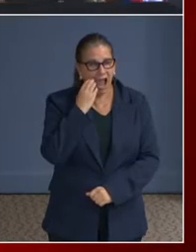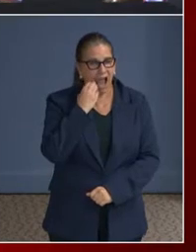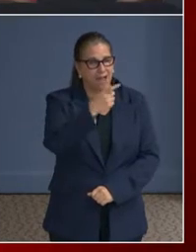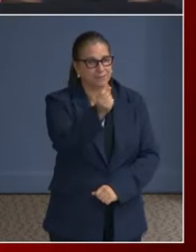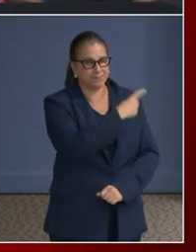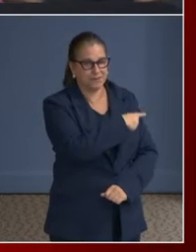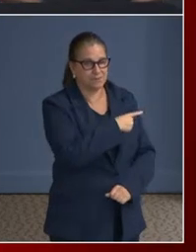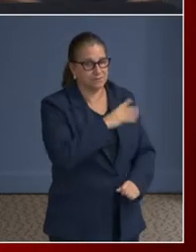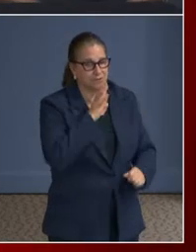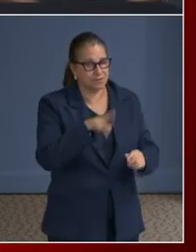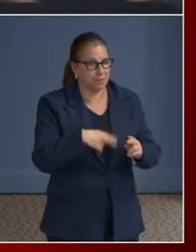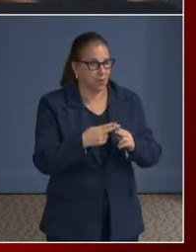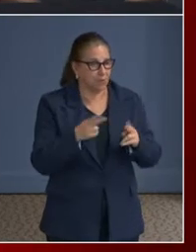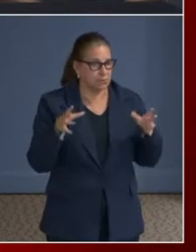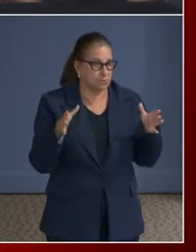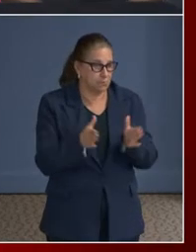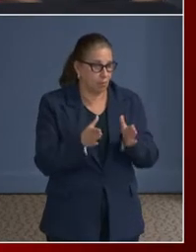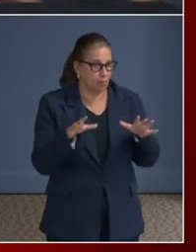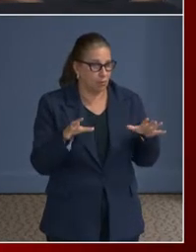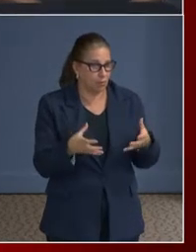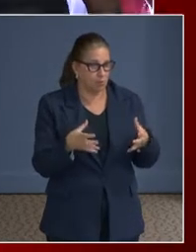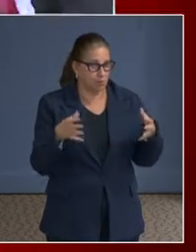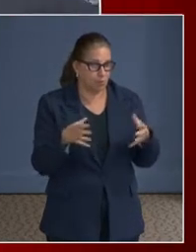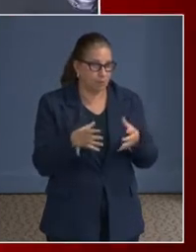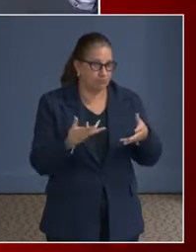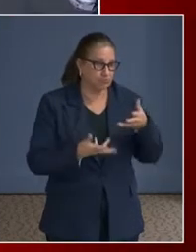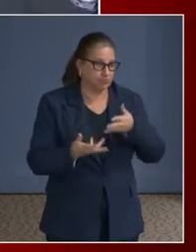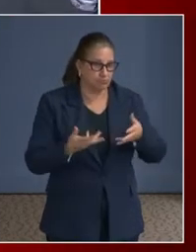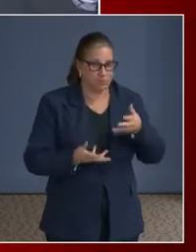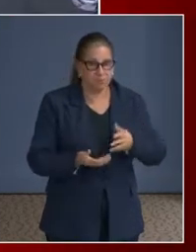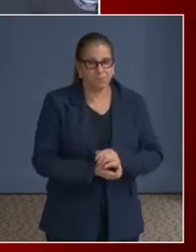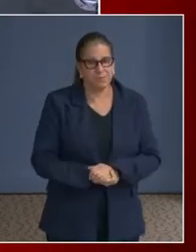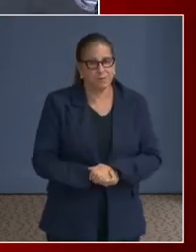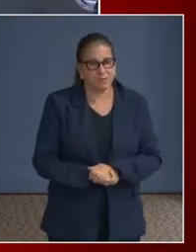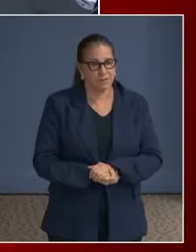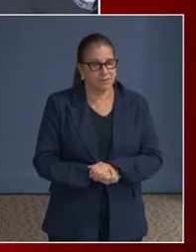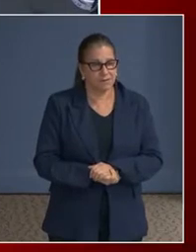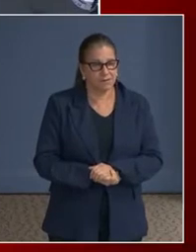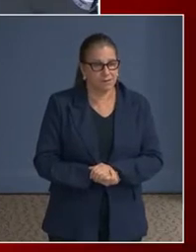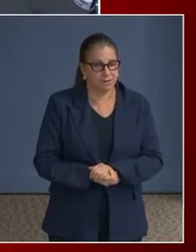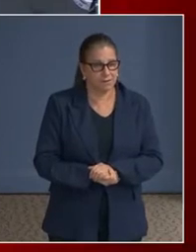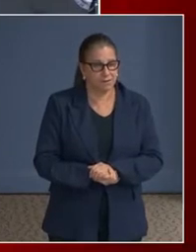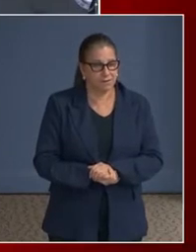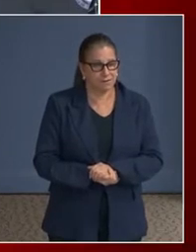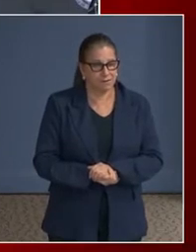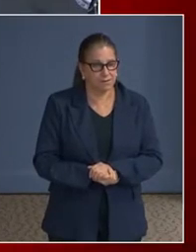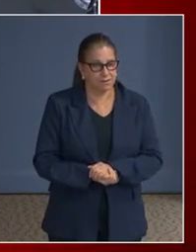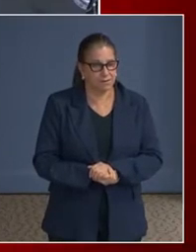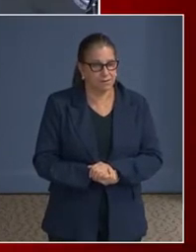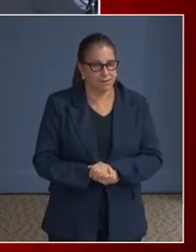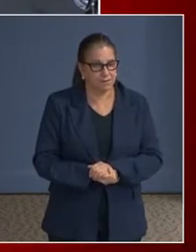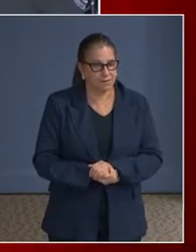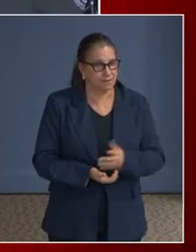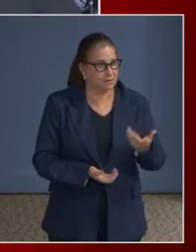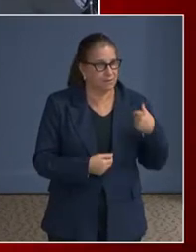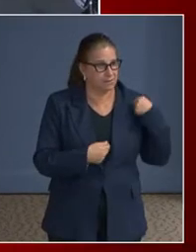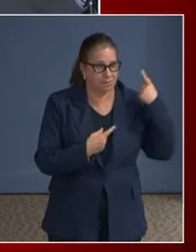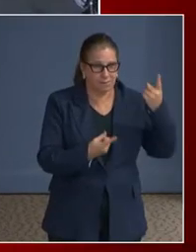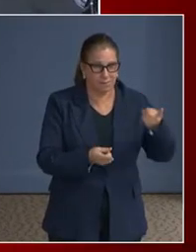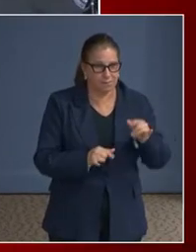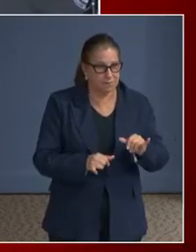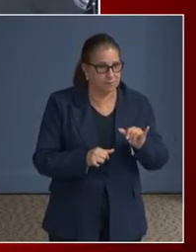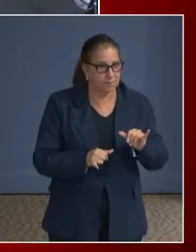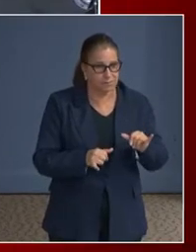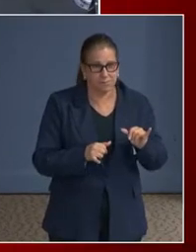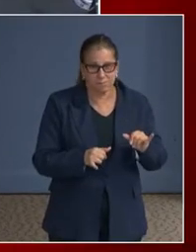to change? We've sort of been at this point for many, many weeks now where we've had the same activities open. We've had sort of a plateau in cases.